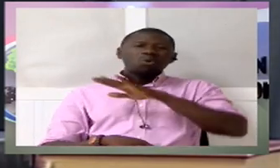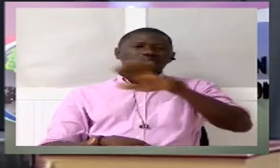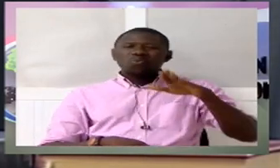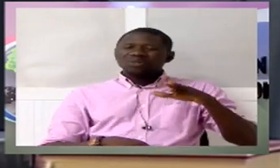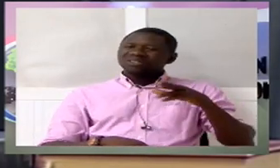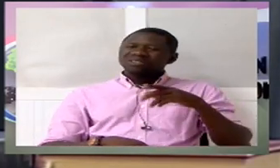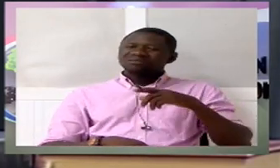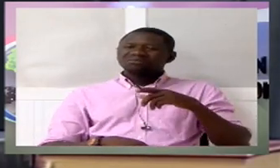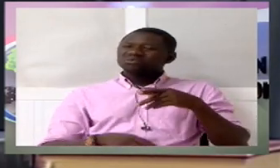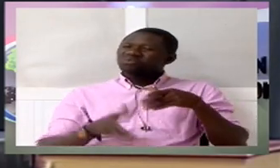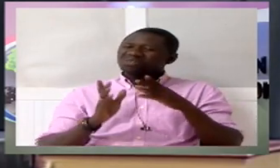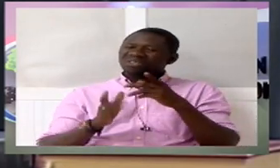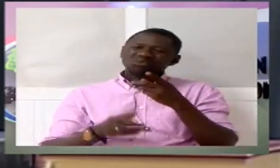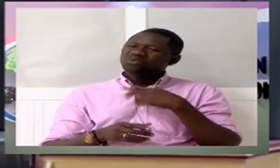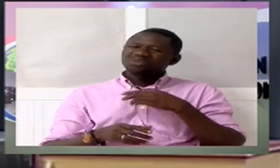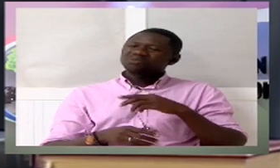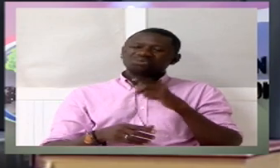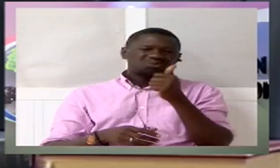The water system there wasn't good.